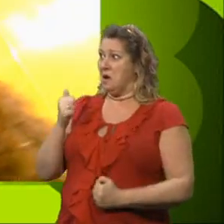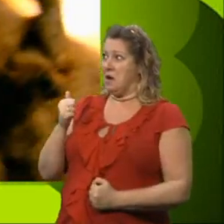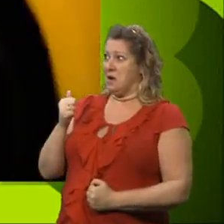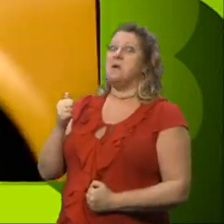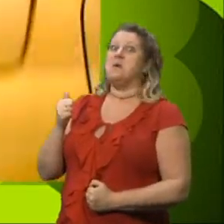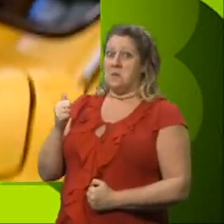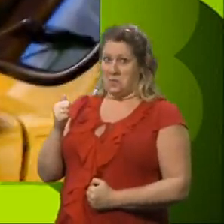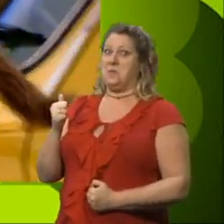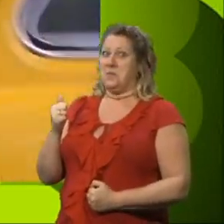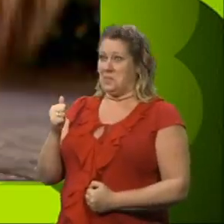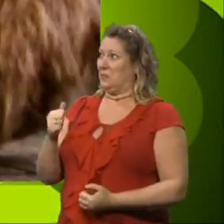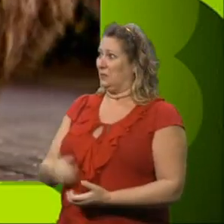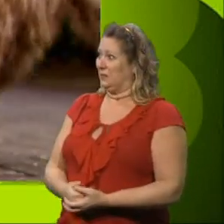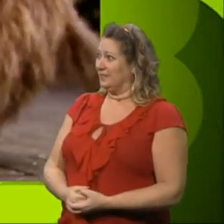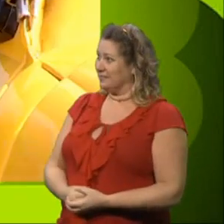Yeah! Oh.